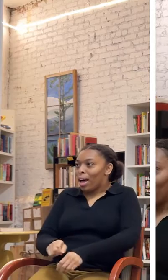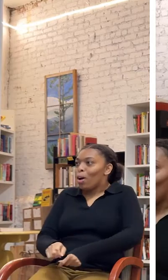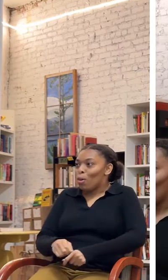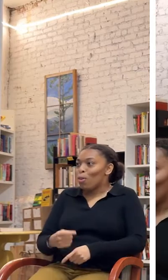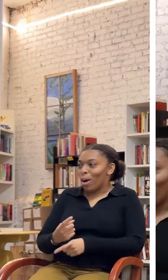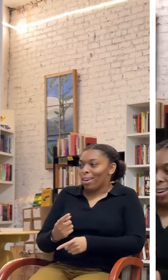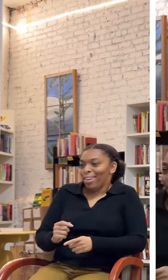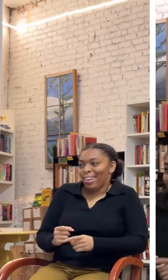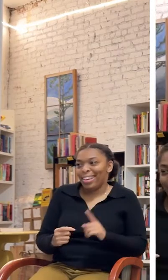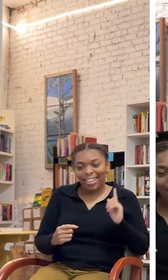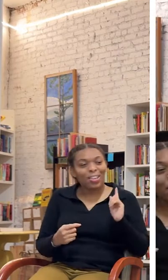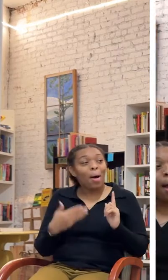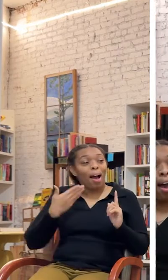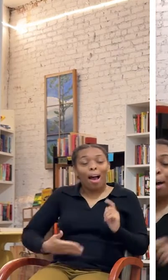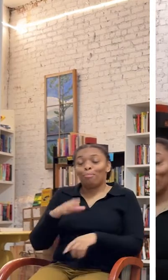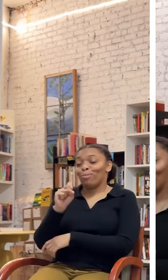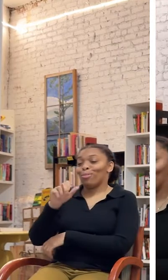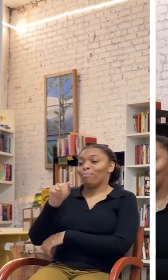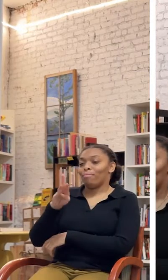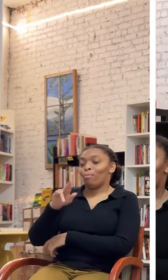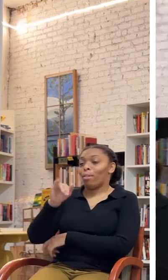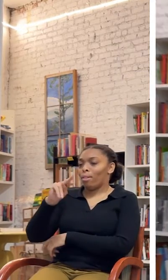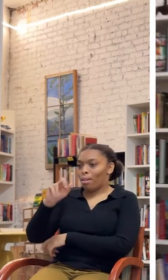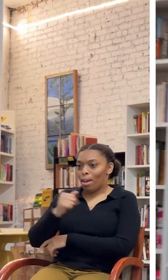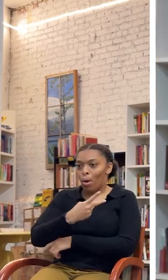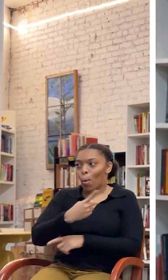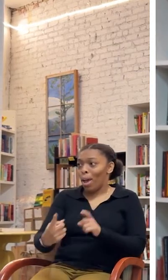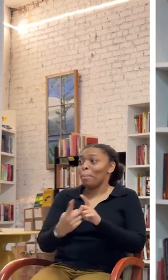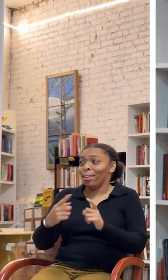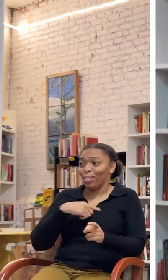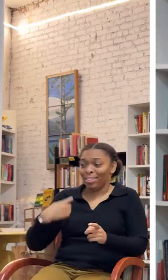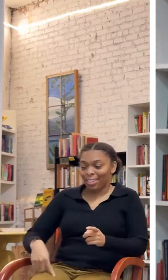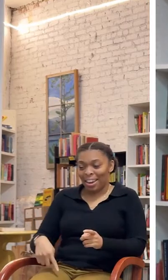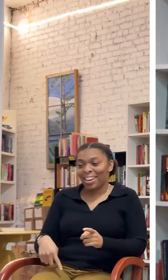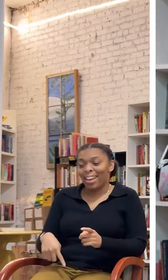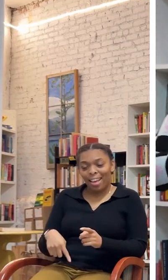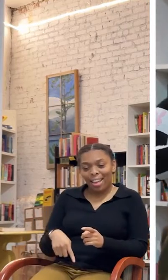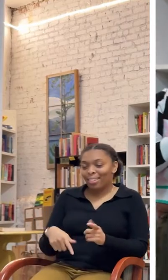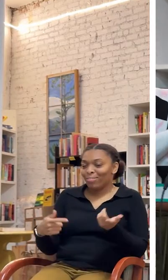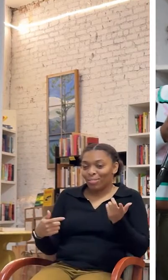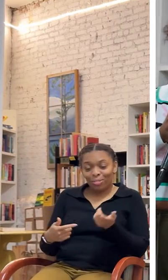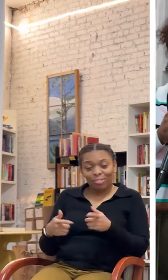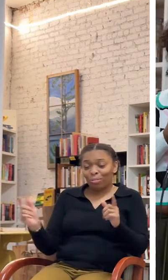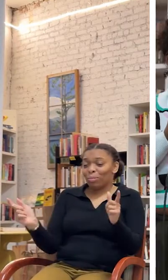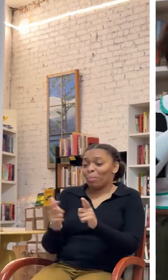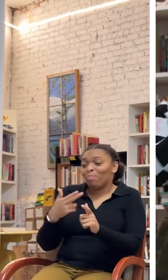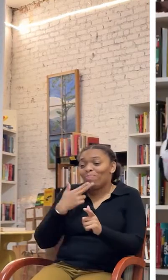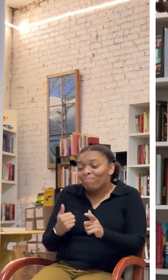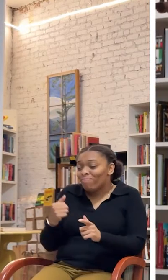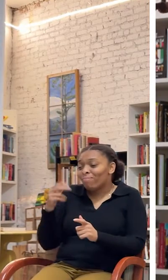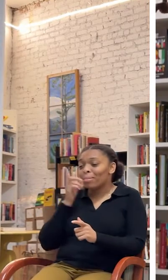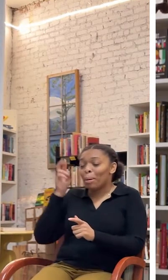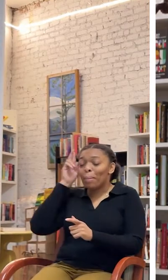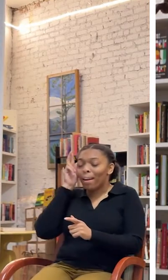I'm Sabrina, and we met in China. Little Dominican mayhem.